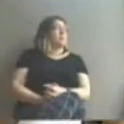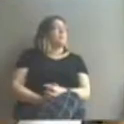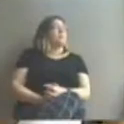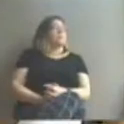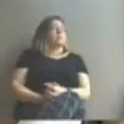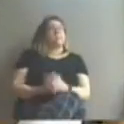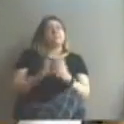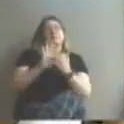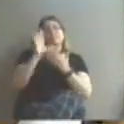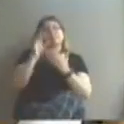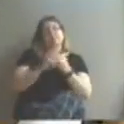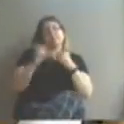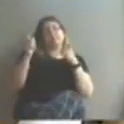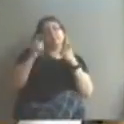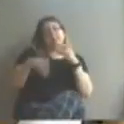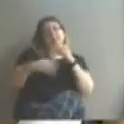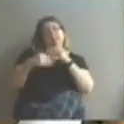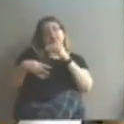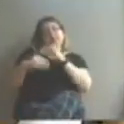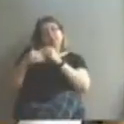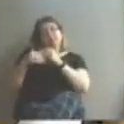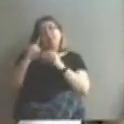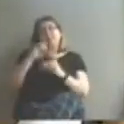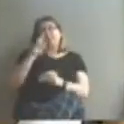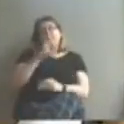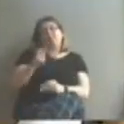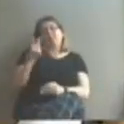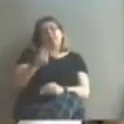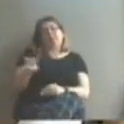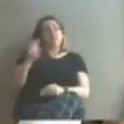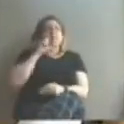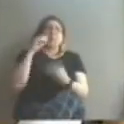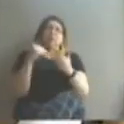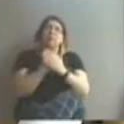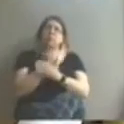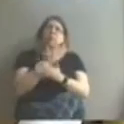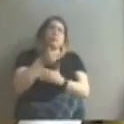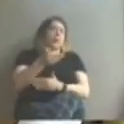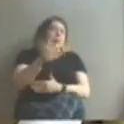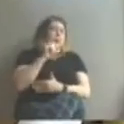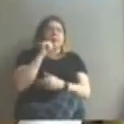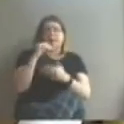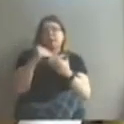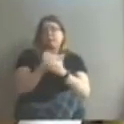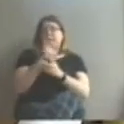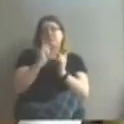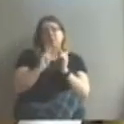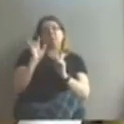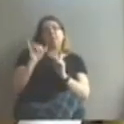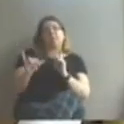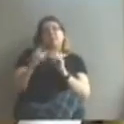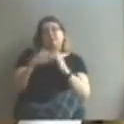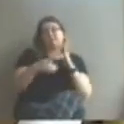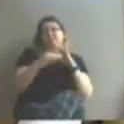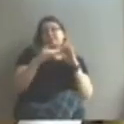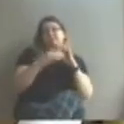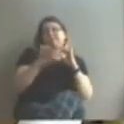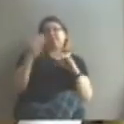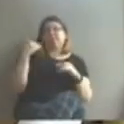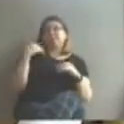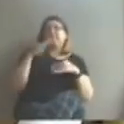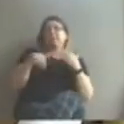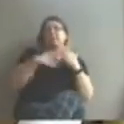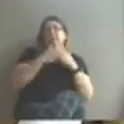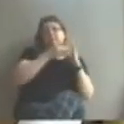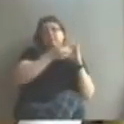So the curriculum of management additions are movements. Those are not new hires. Those are not new people. It goes back to what I shared earlier, bringing them